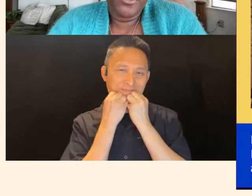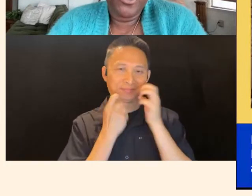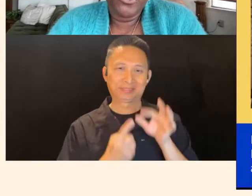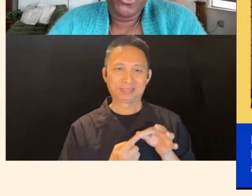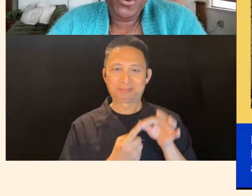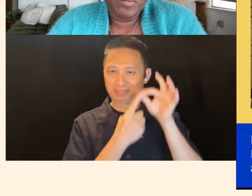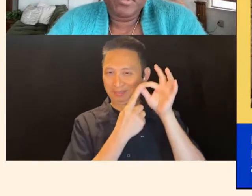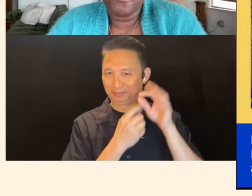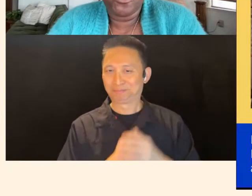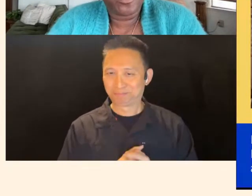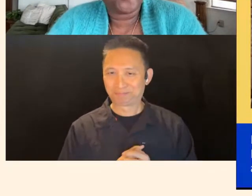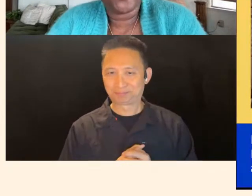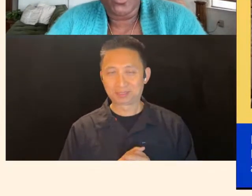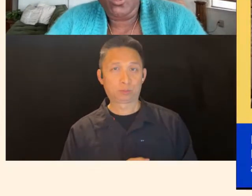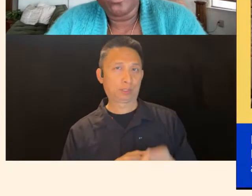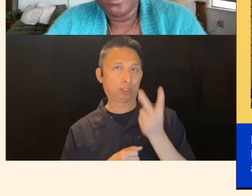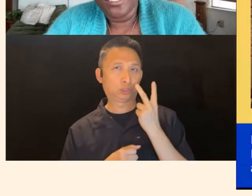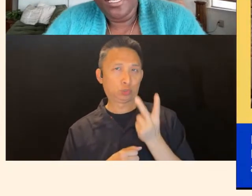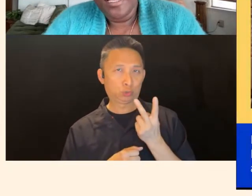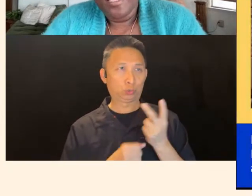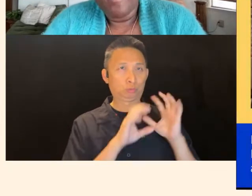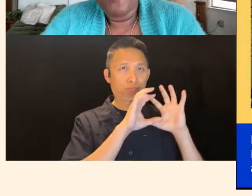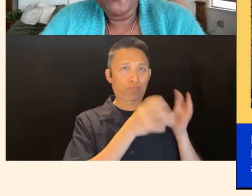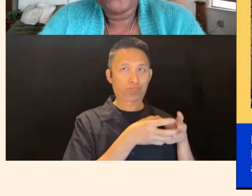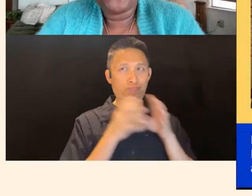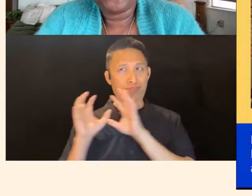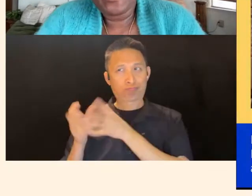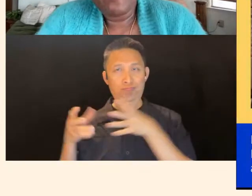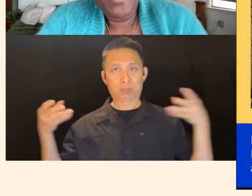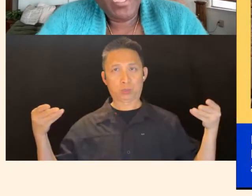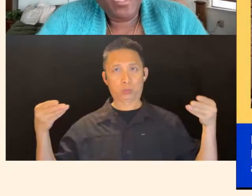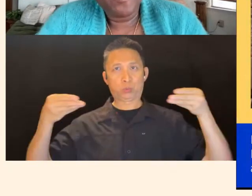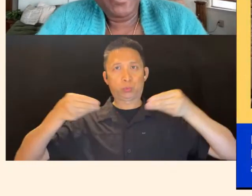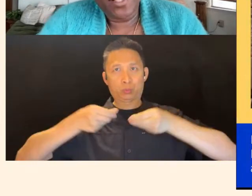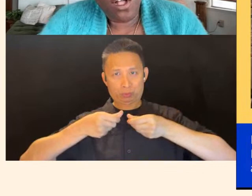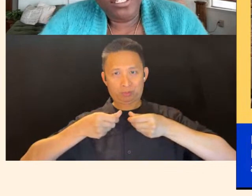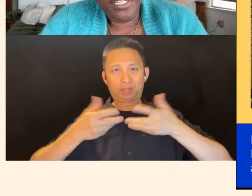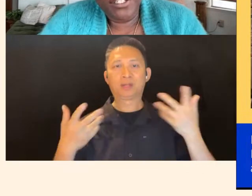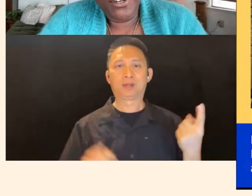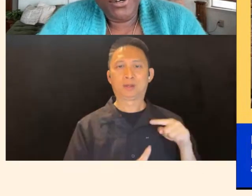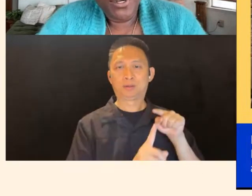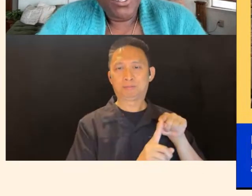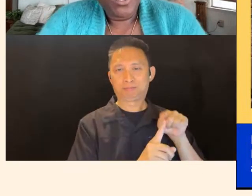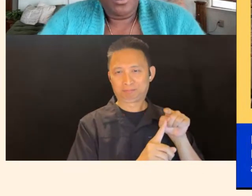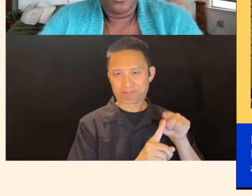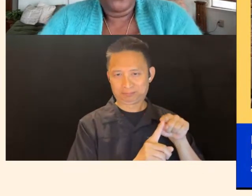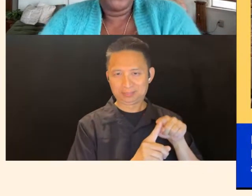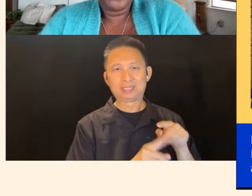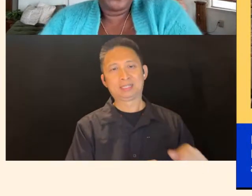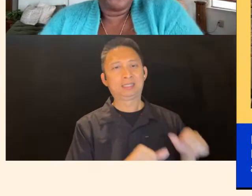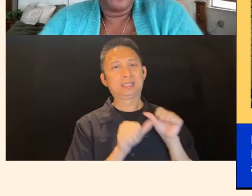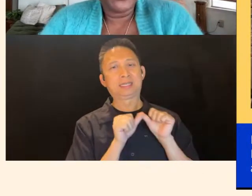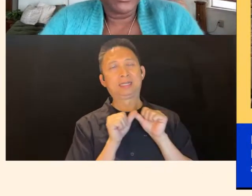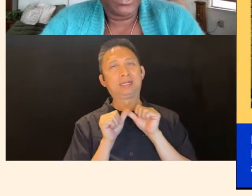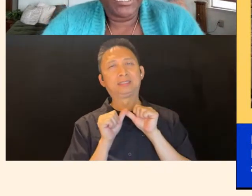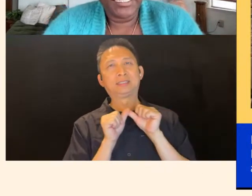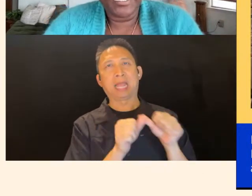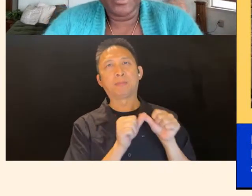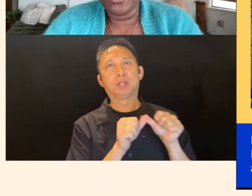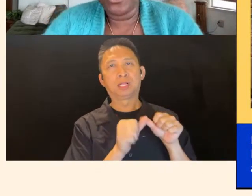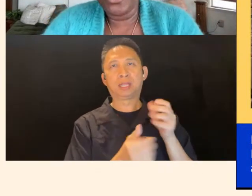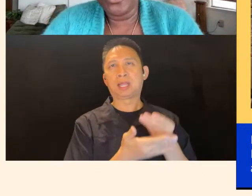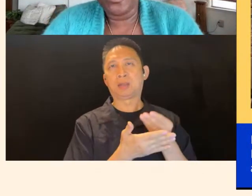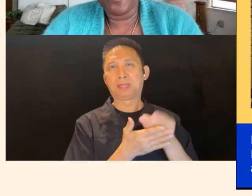by two streams of visionary thought. There's the Sustainable Economies Law Center, whose